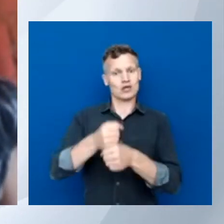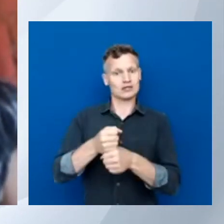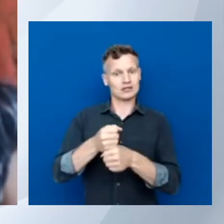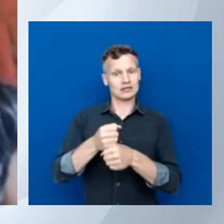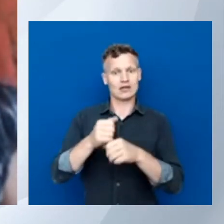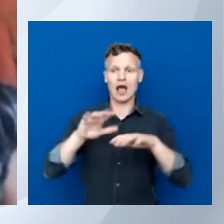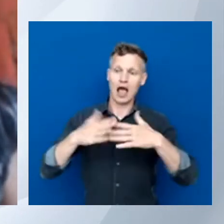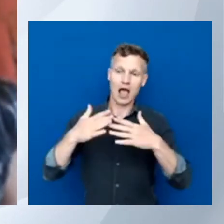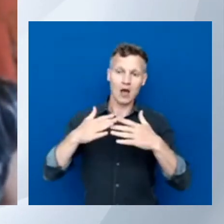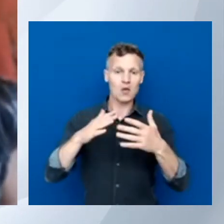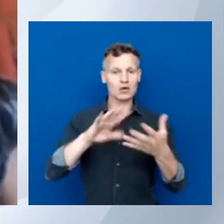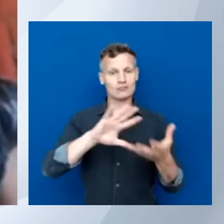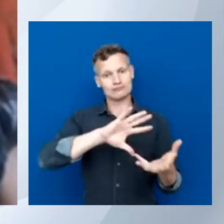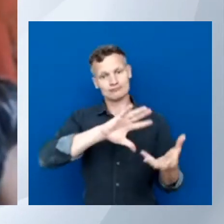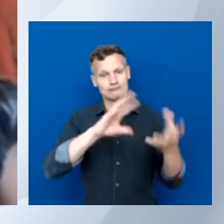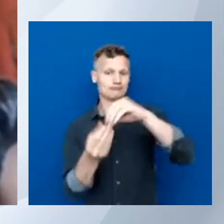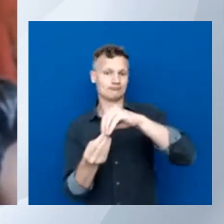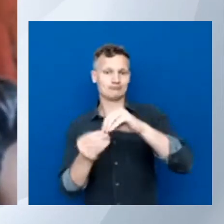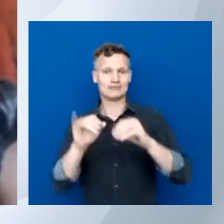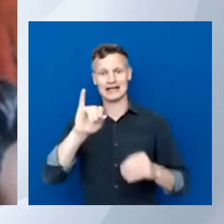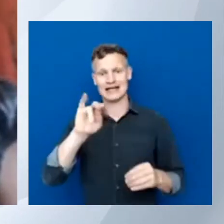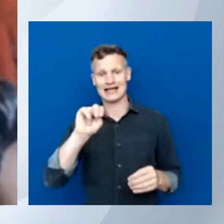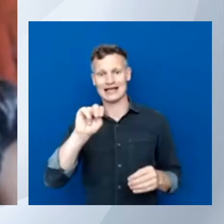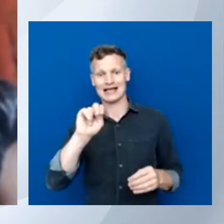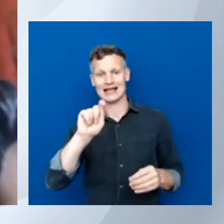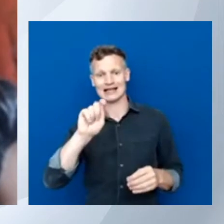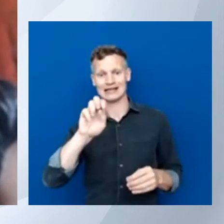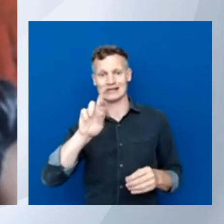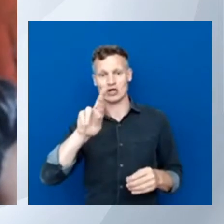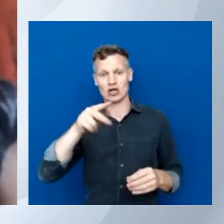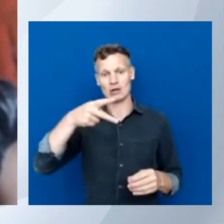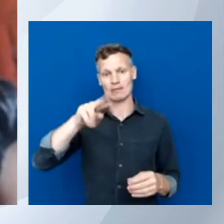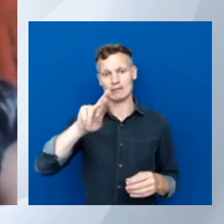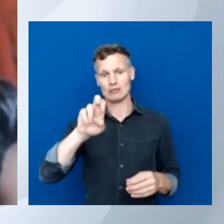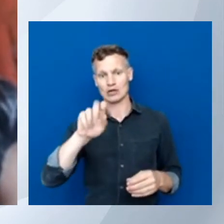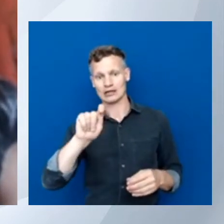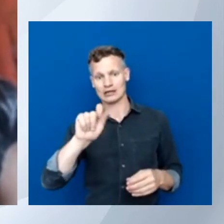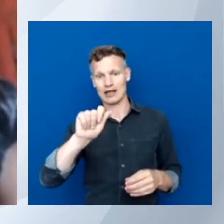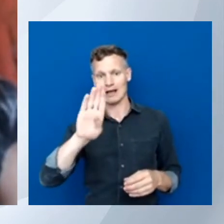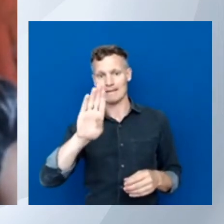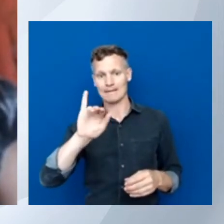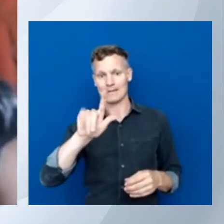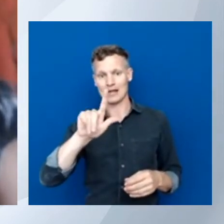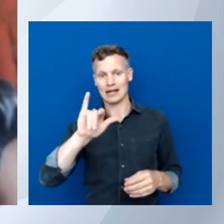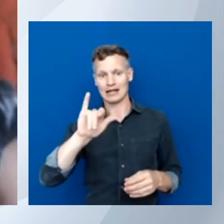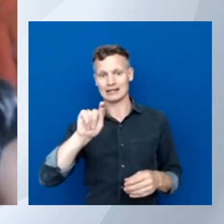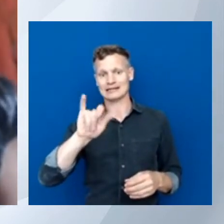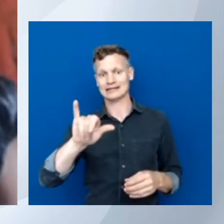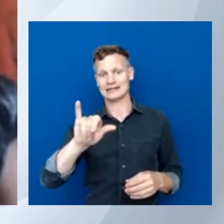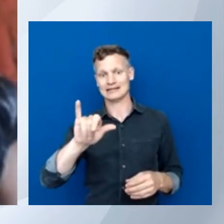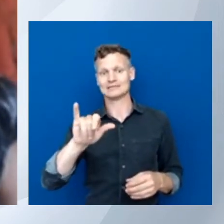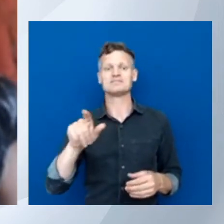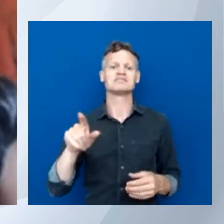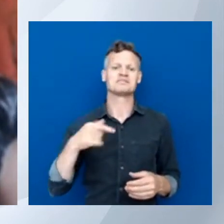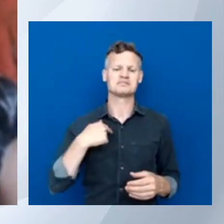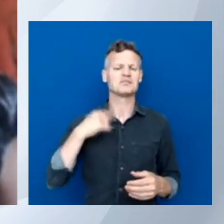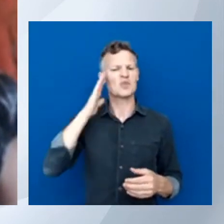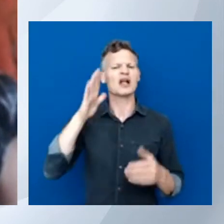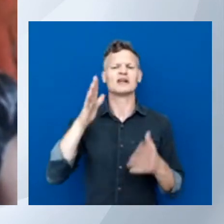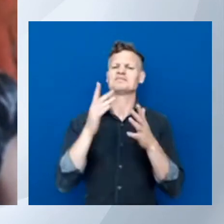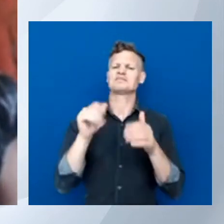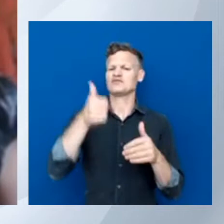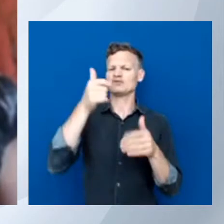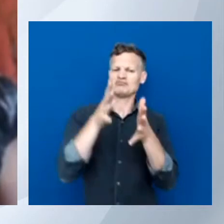Yes, first of all, I'm going to give a quick introduction about what is explainability and why is it important, and